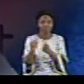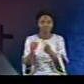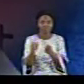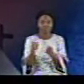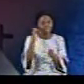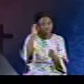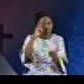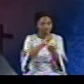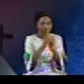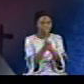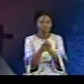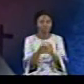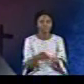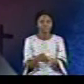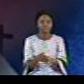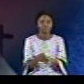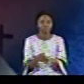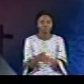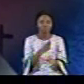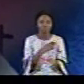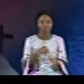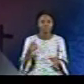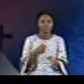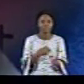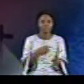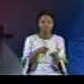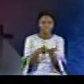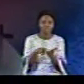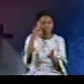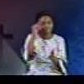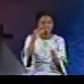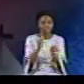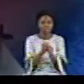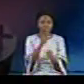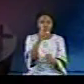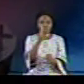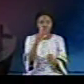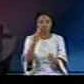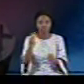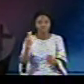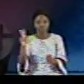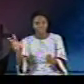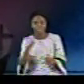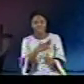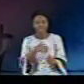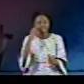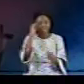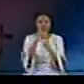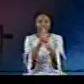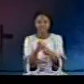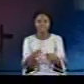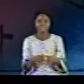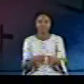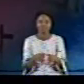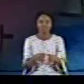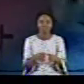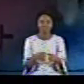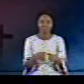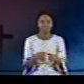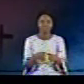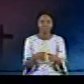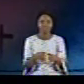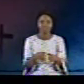And then we tested him with 1, 2, 3. And he responded. Yes, test it now. We're going test to test you now. Could you give it the